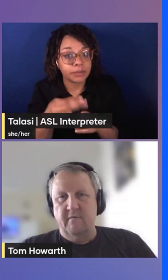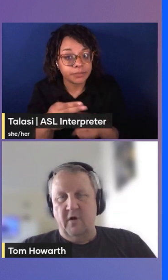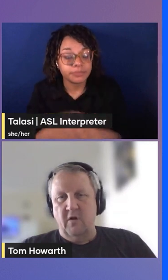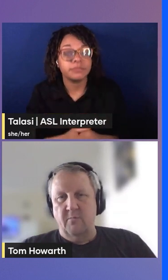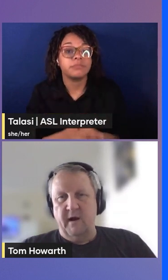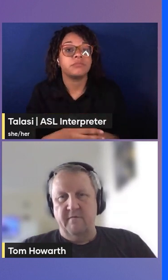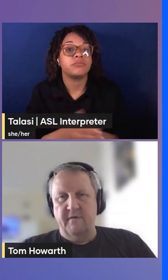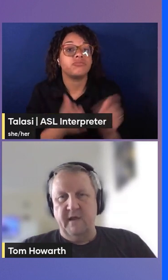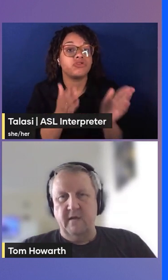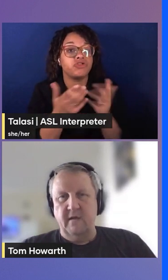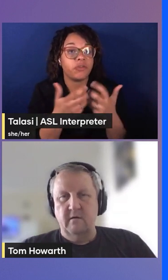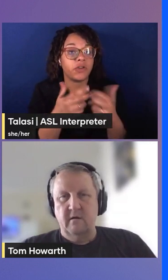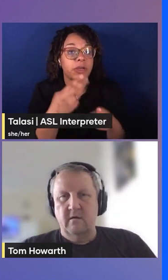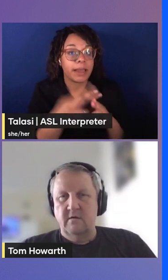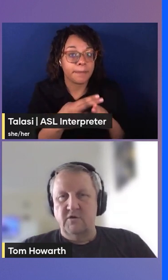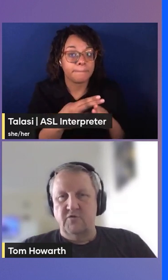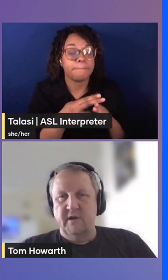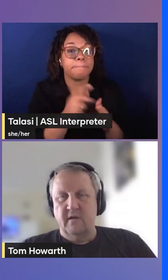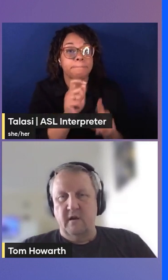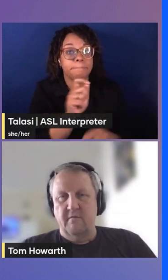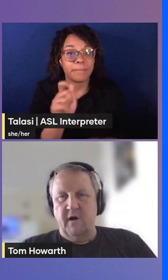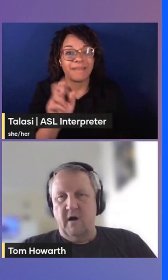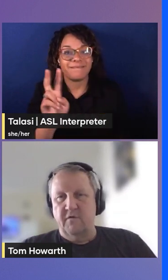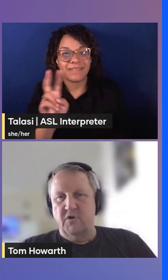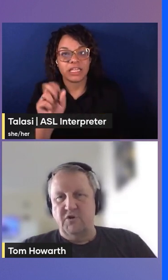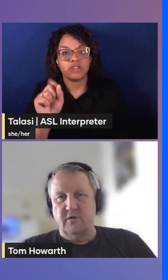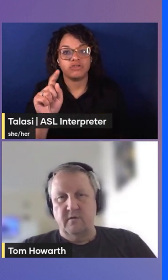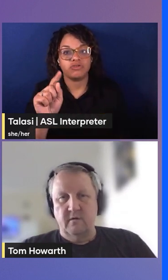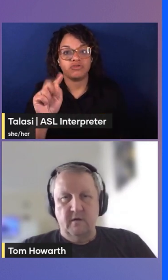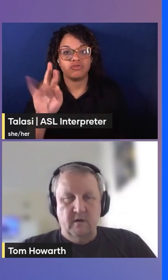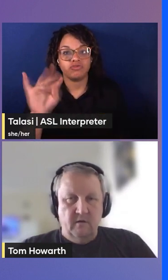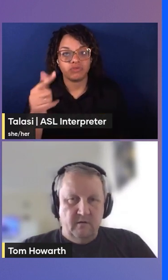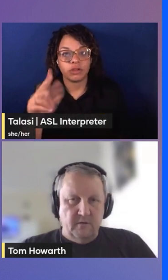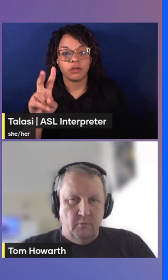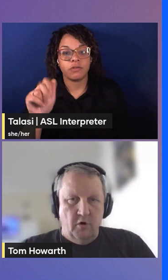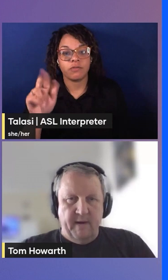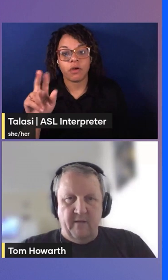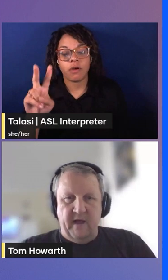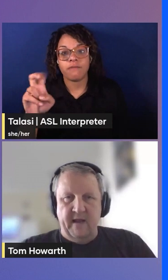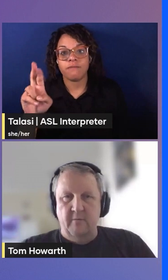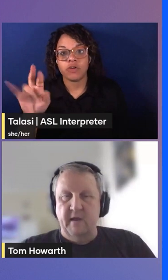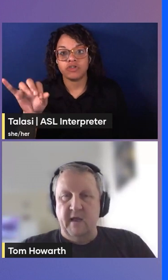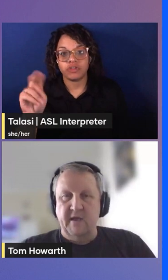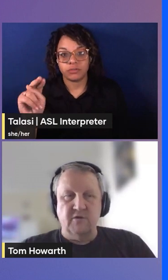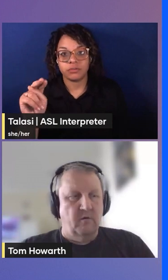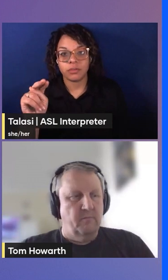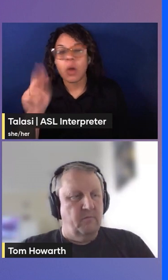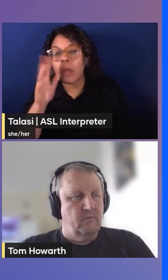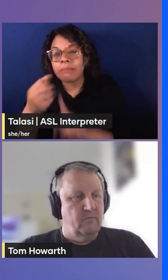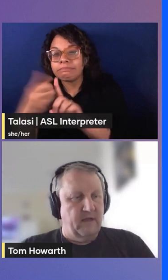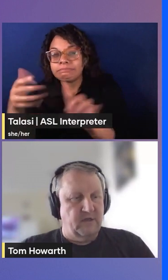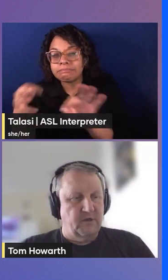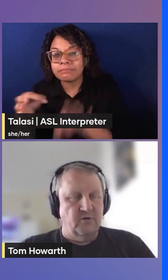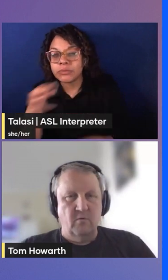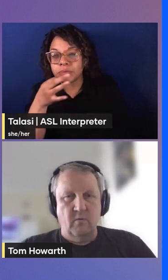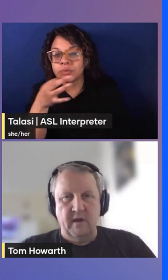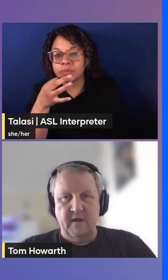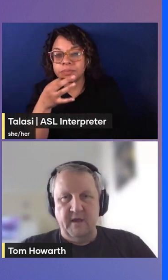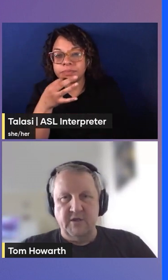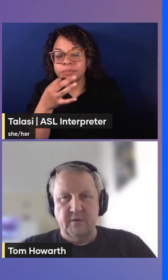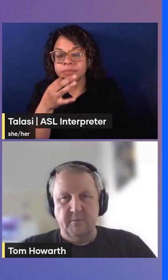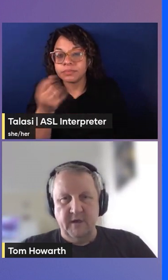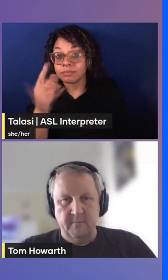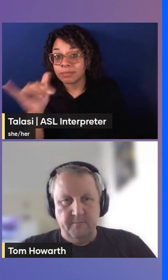name followed by V string var version. It's more about that a little bit later on, but that's to do